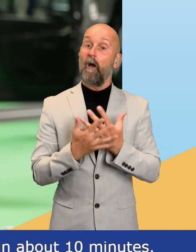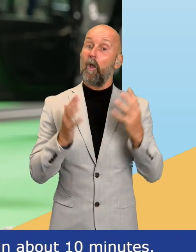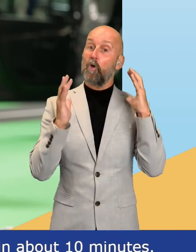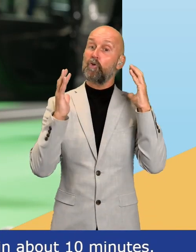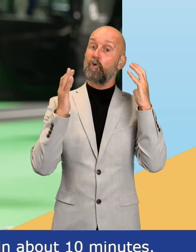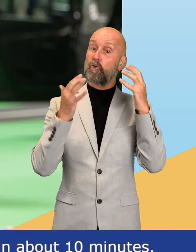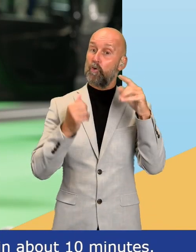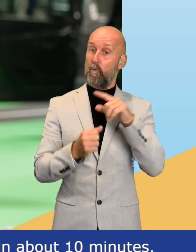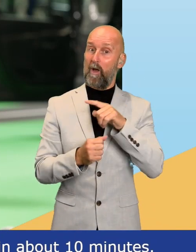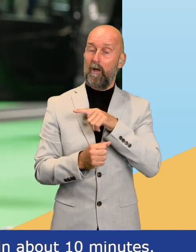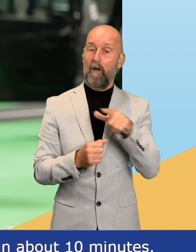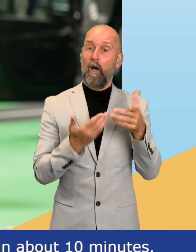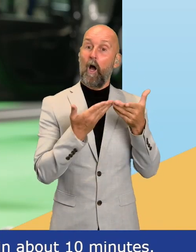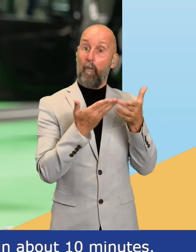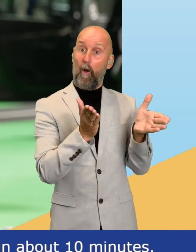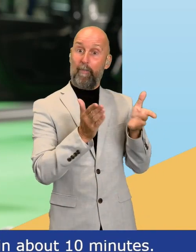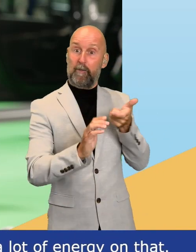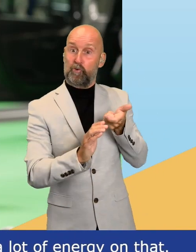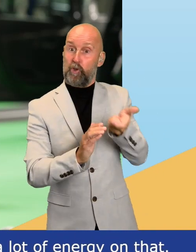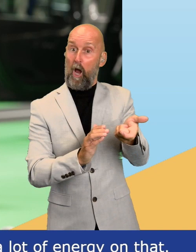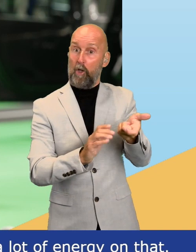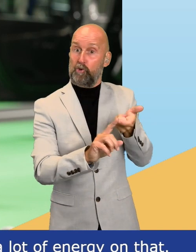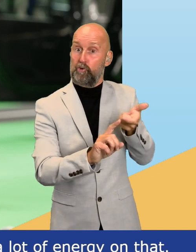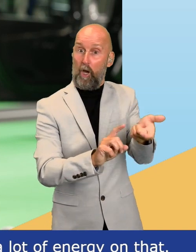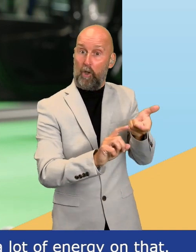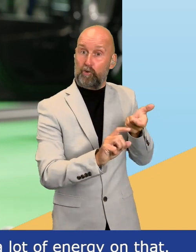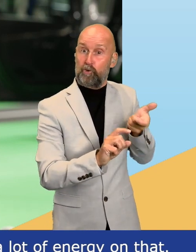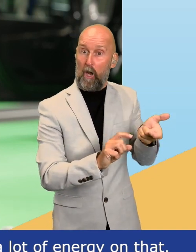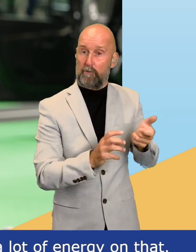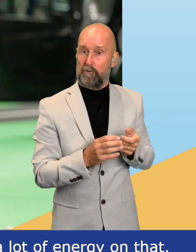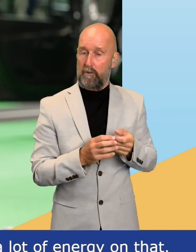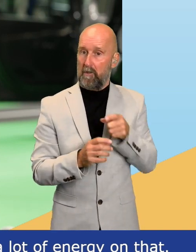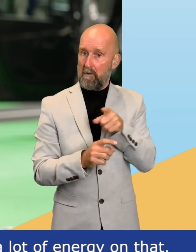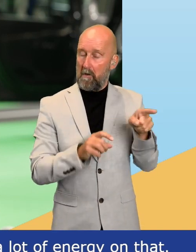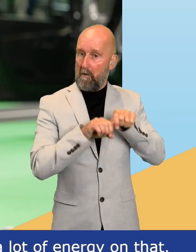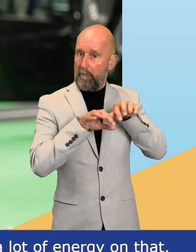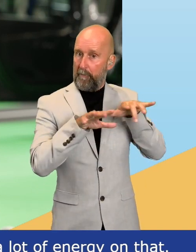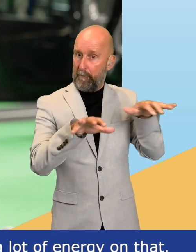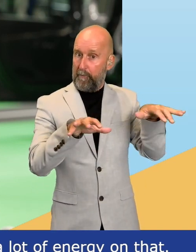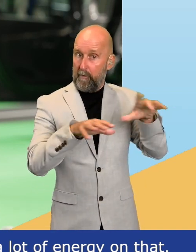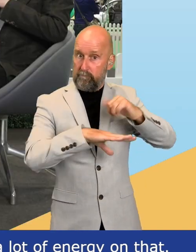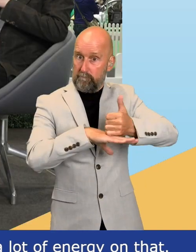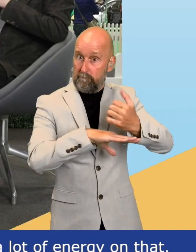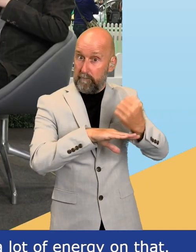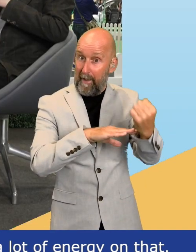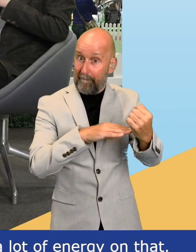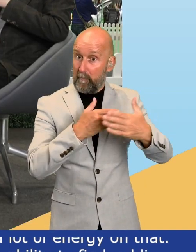ability to find public chargers. What are your thoughts on how quickly the charging infrastructure is growing?